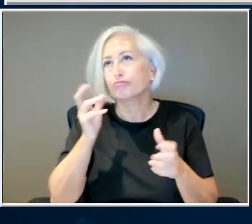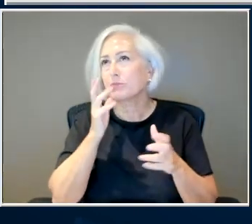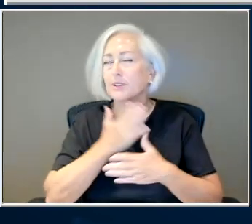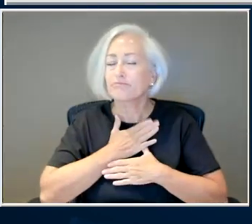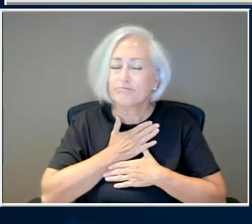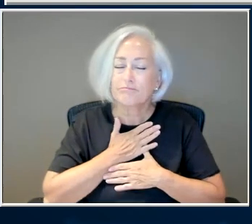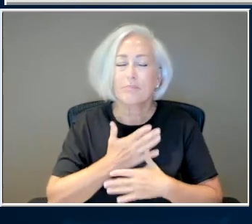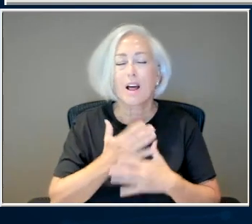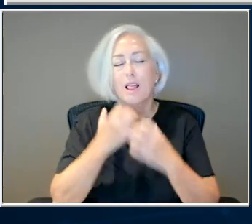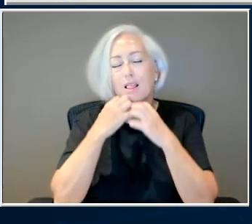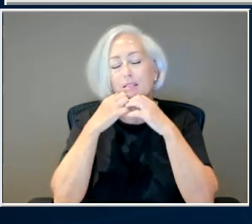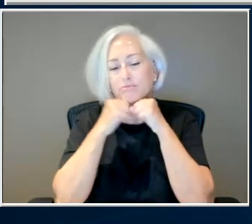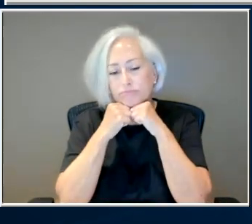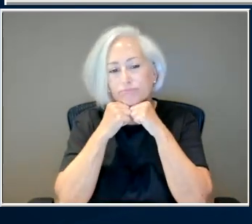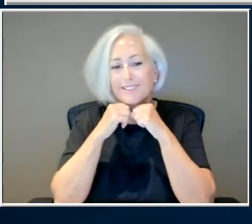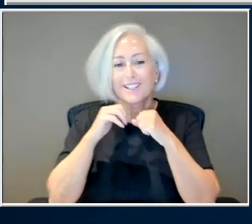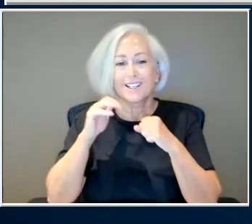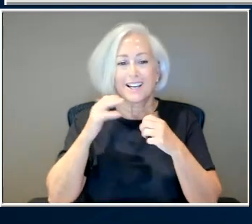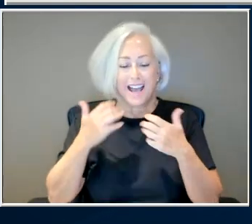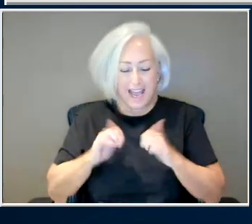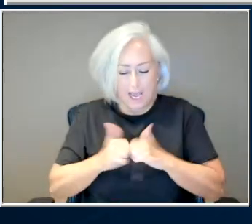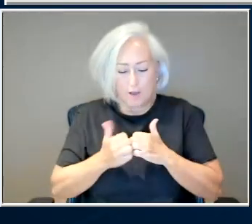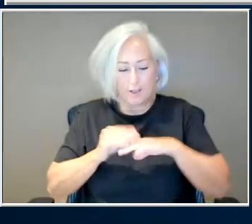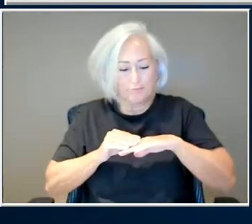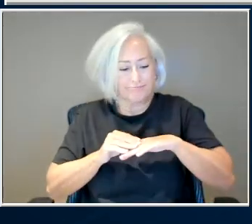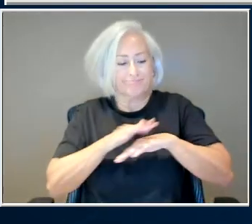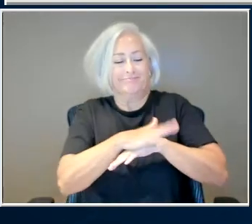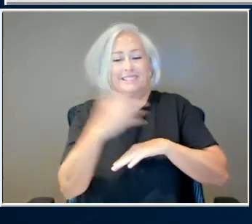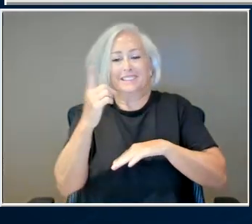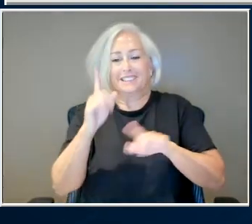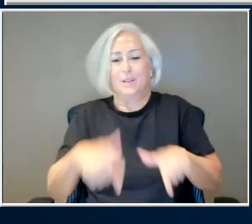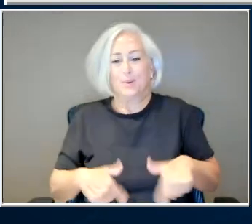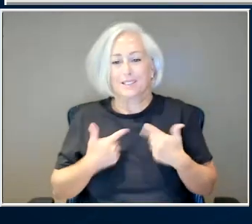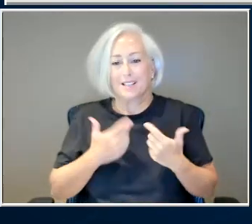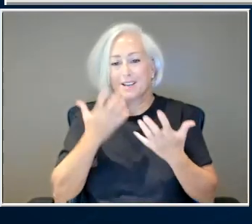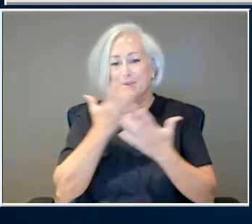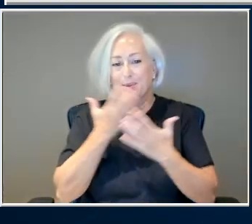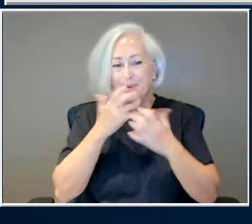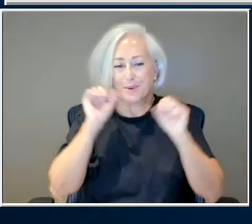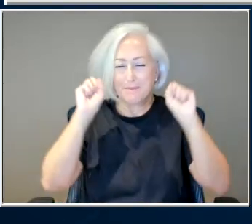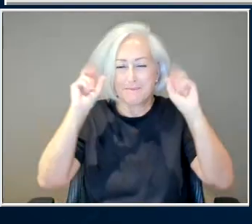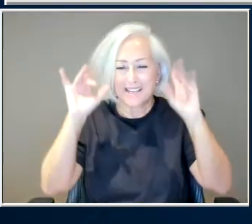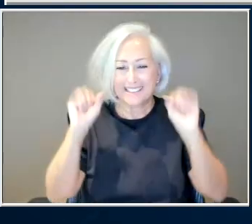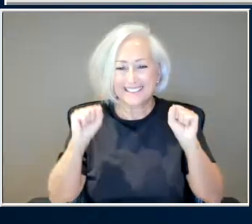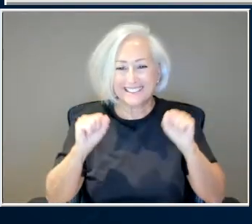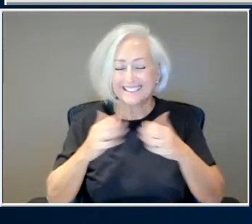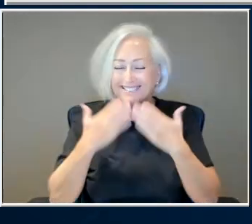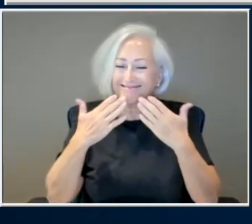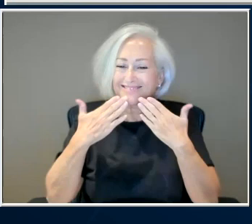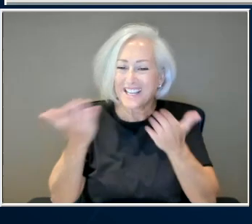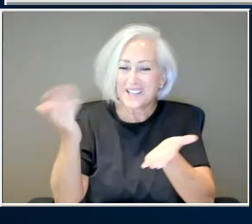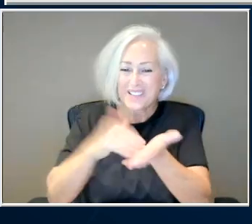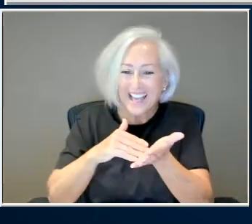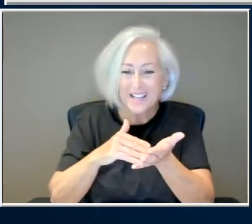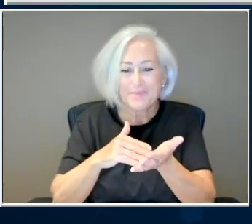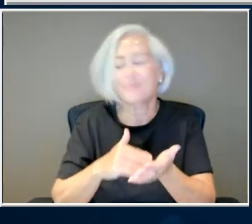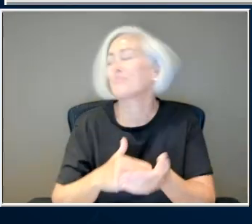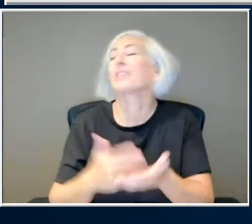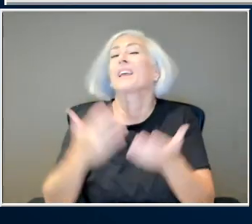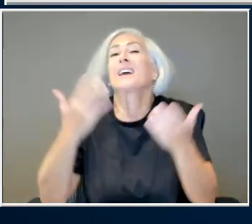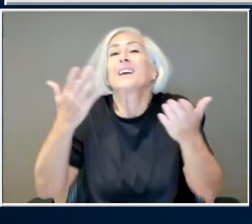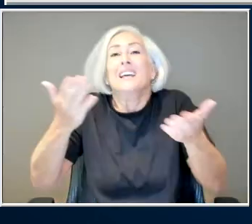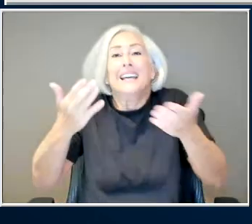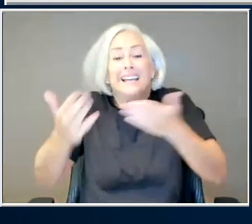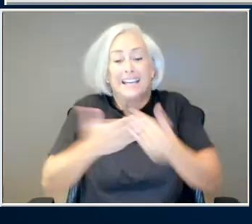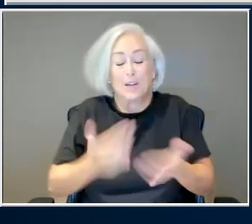trajectory that you send somebody's life on, like yours, Anna. It's remarkable. So thank you again. But there was work to be done.